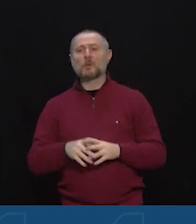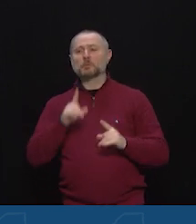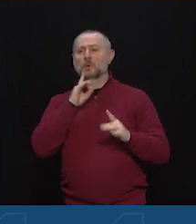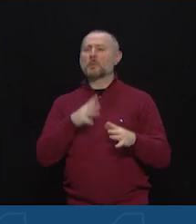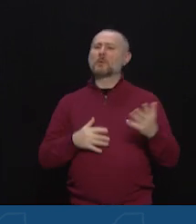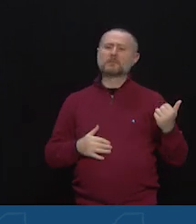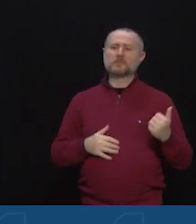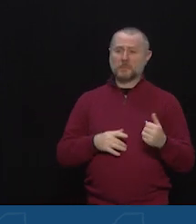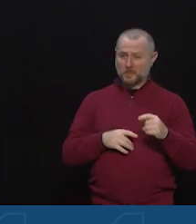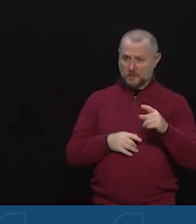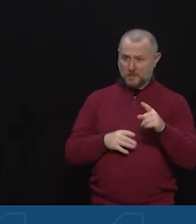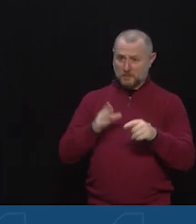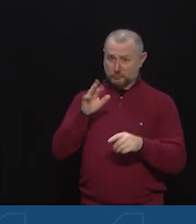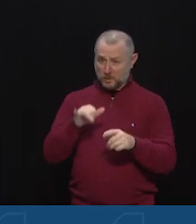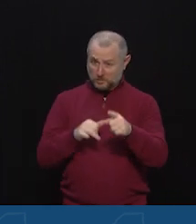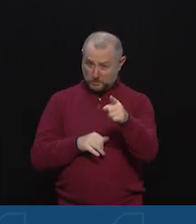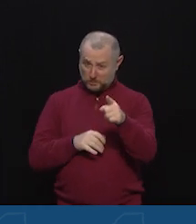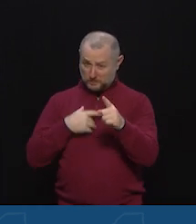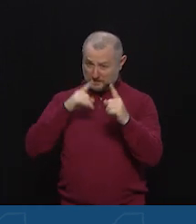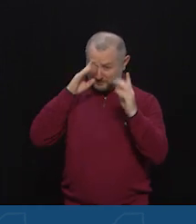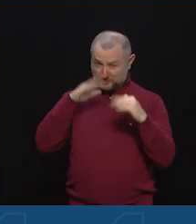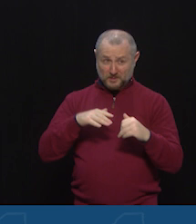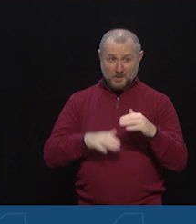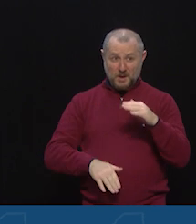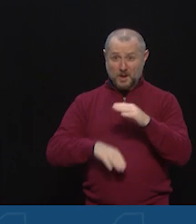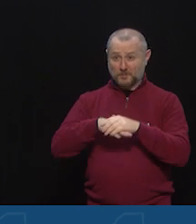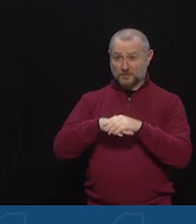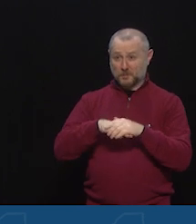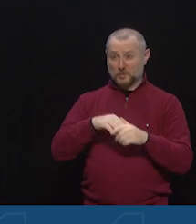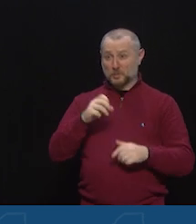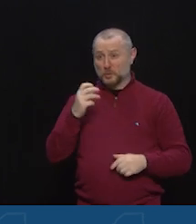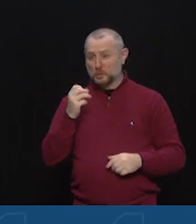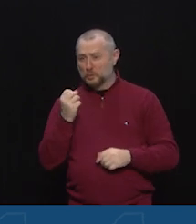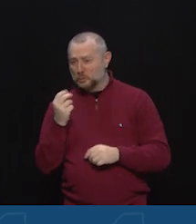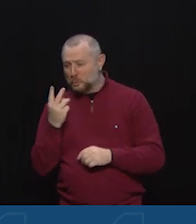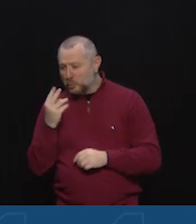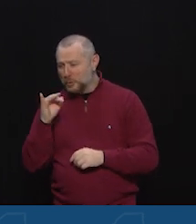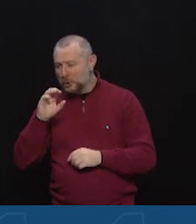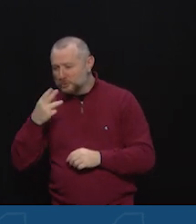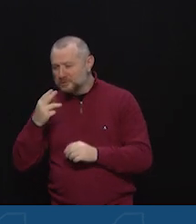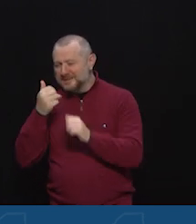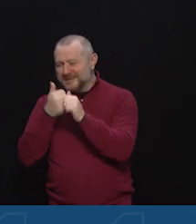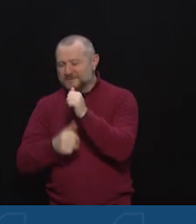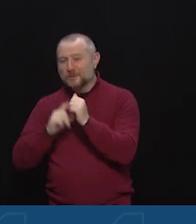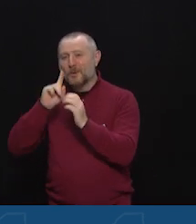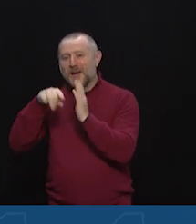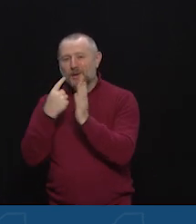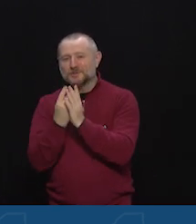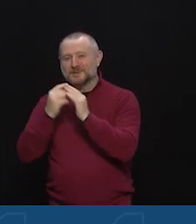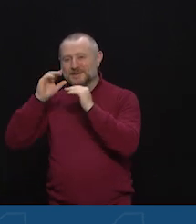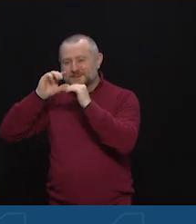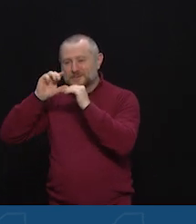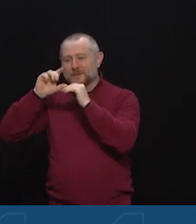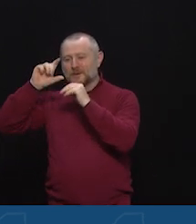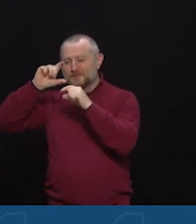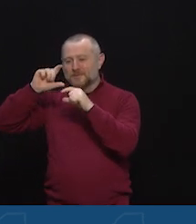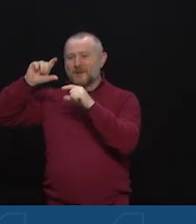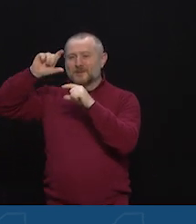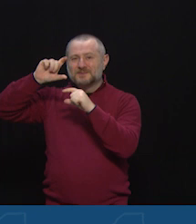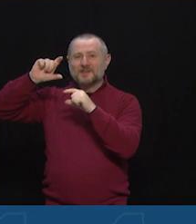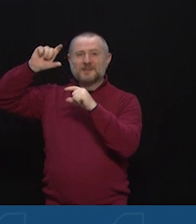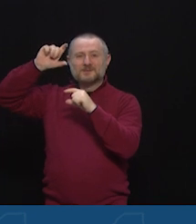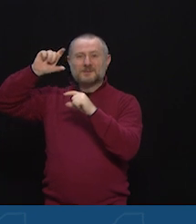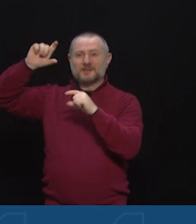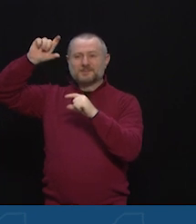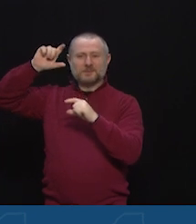So we expect to see up to 2 inches of snow an hour in some of the hours over the sort of early Saturday